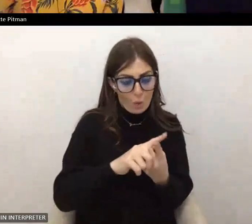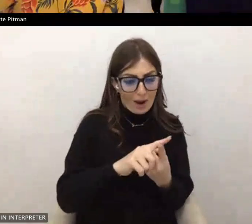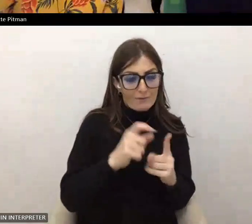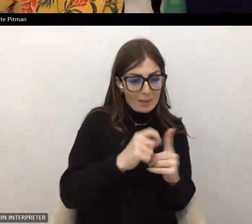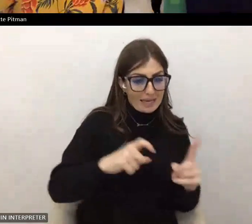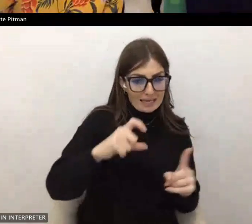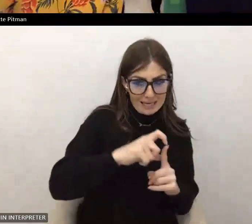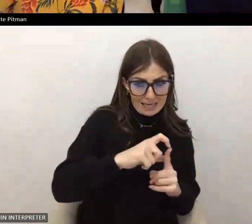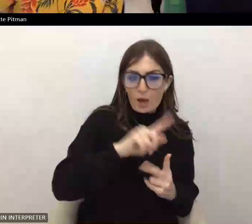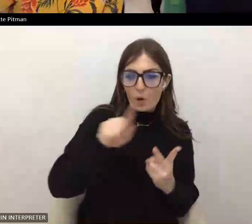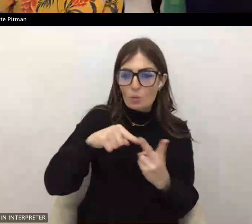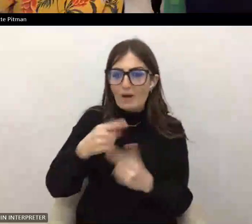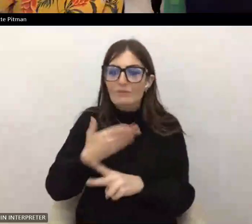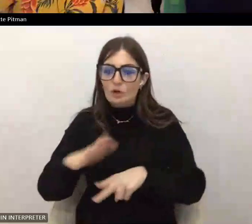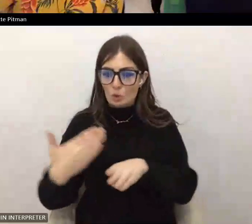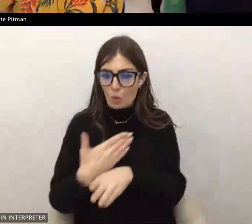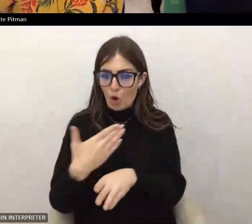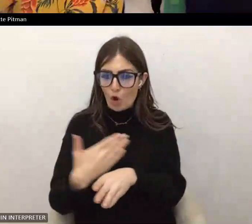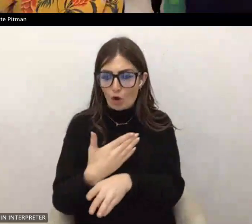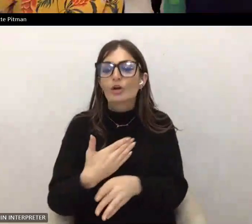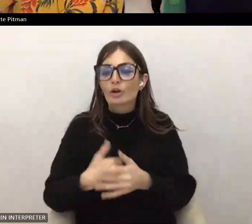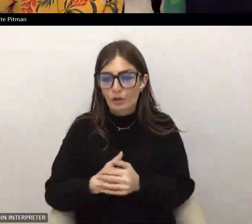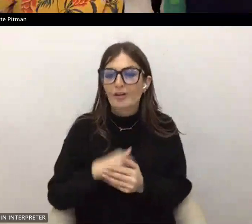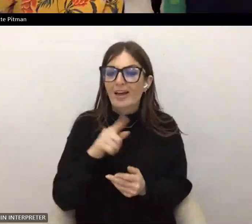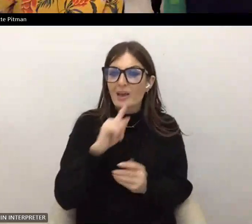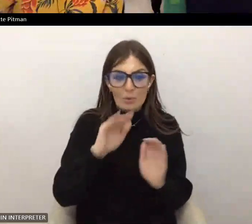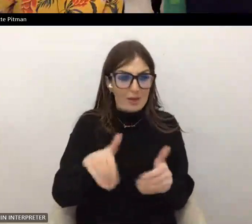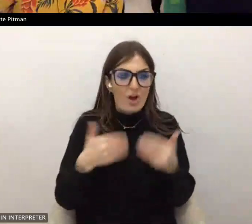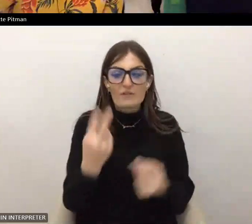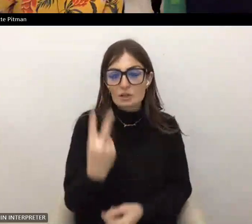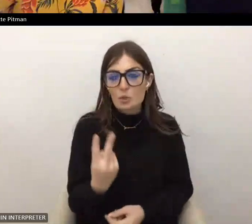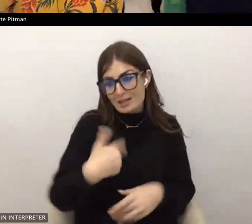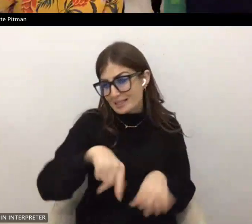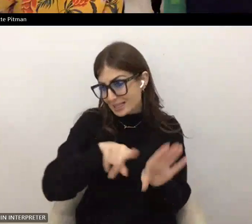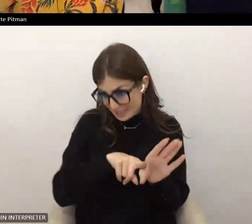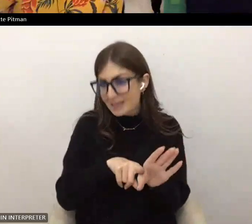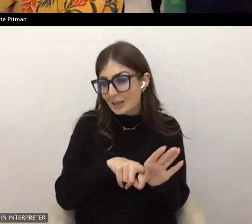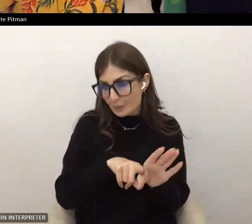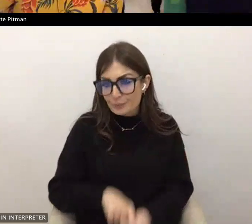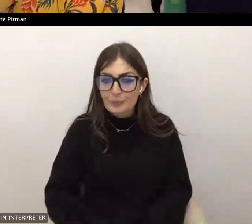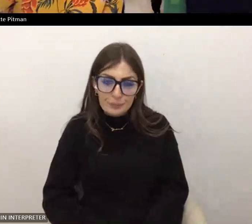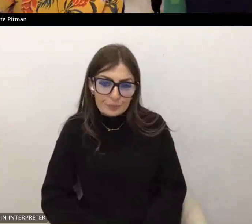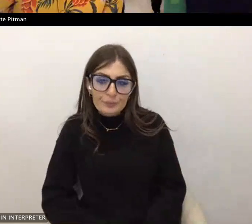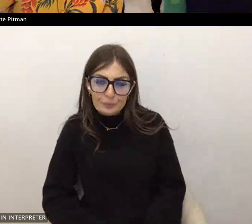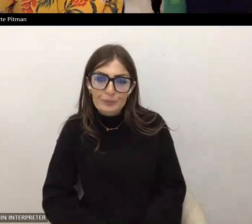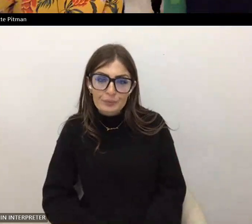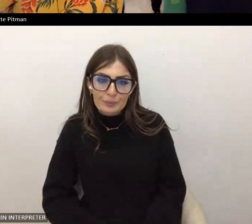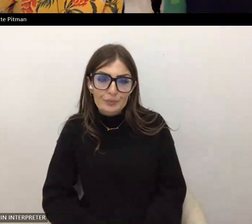development, one for new work, and they're going to be offered twice a year as discussed.